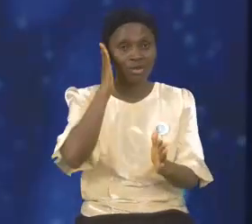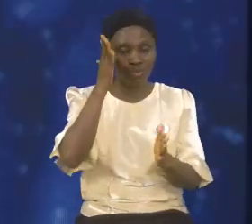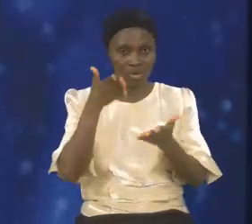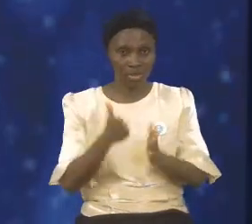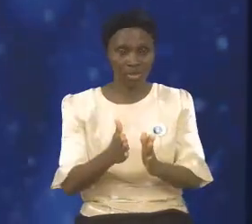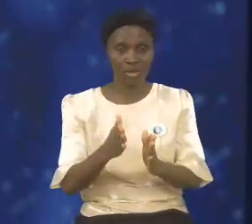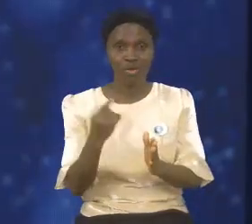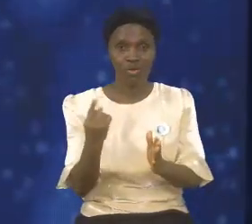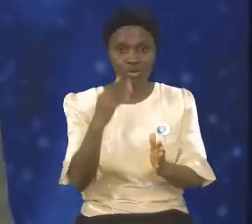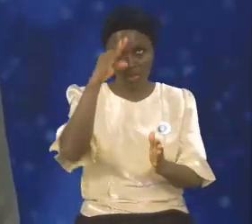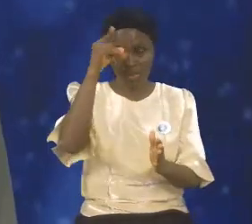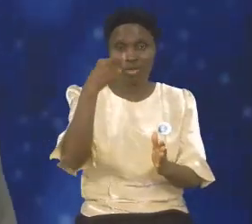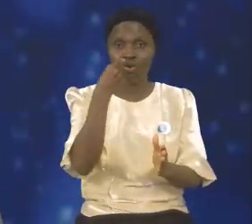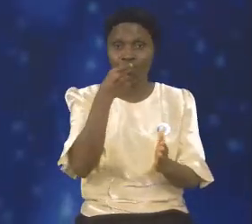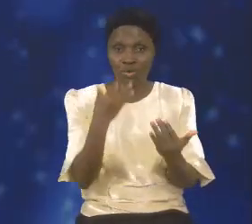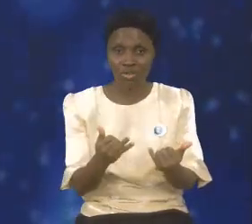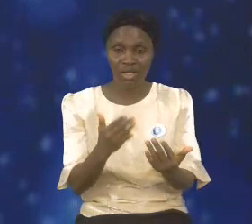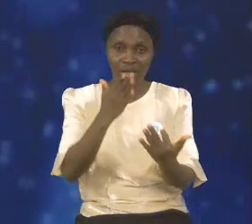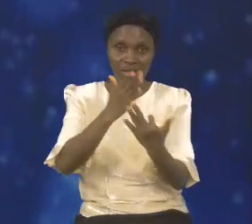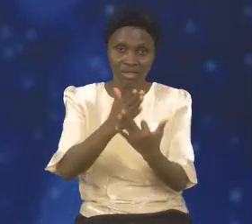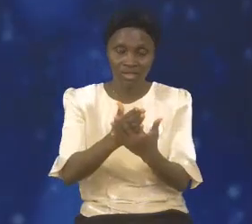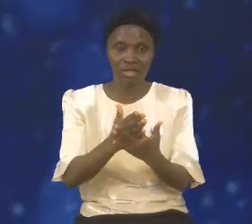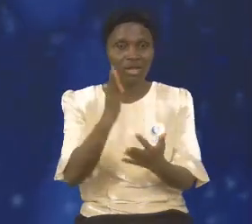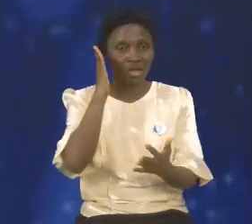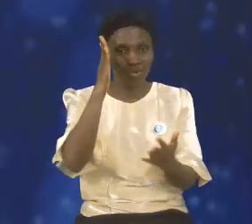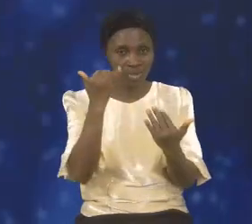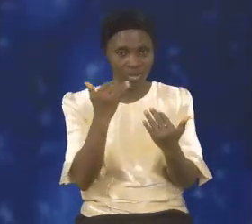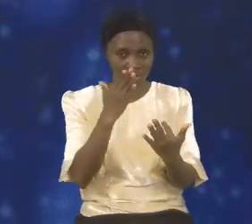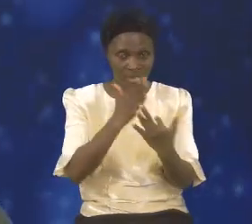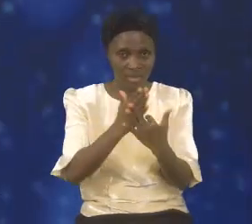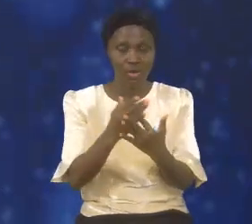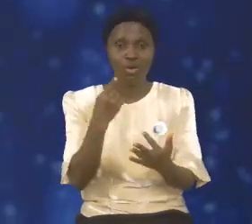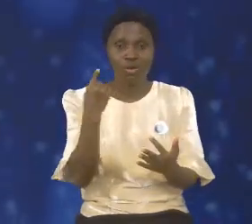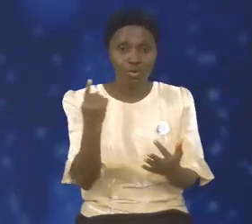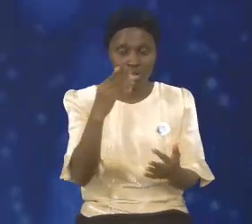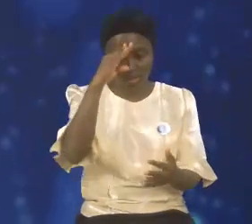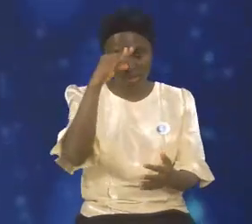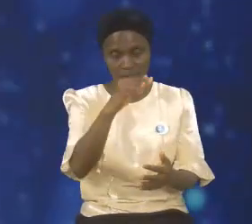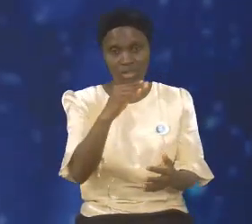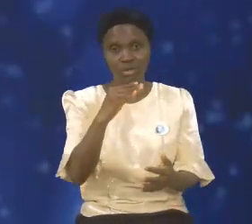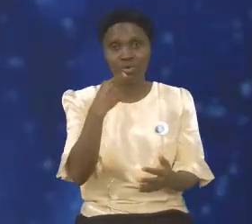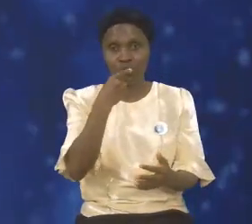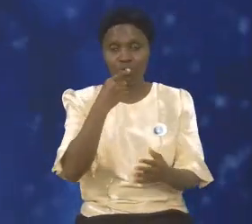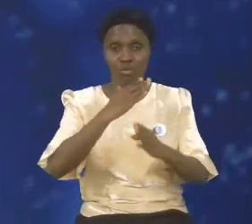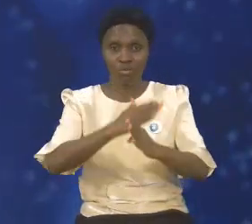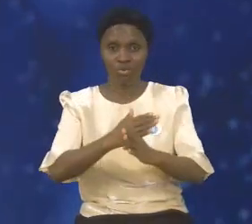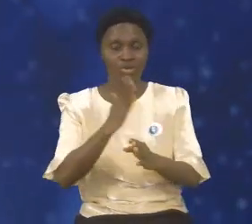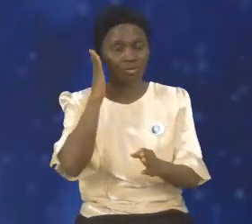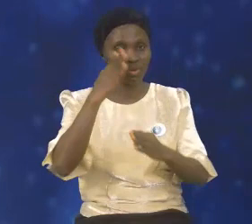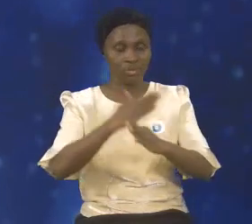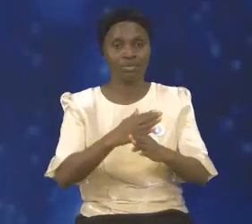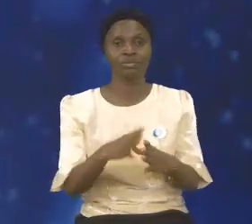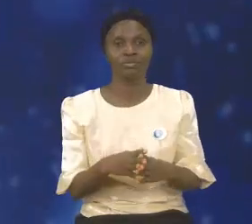hinders will hinder. Only he who prevents will prevent. was that the bride of